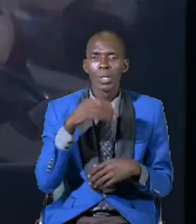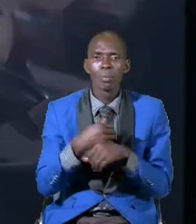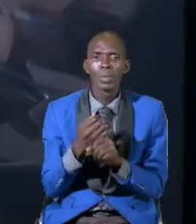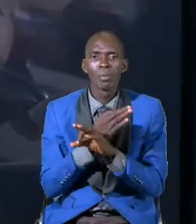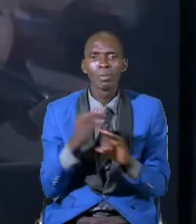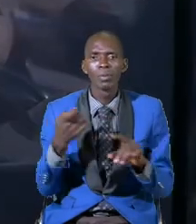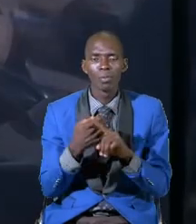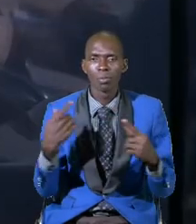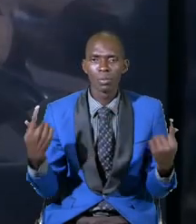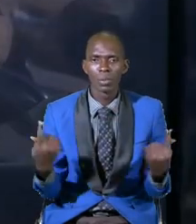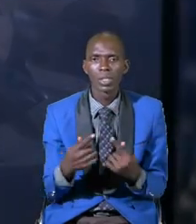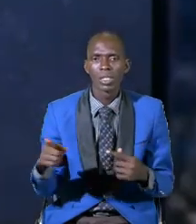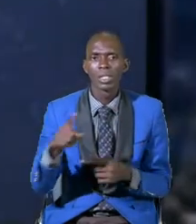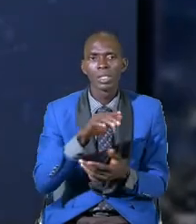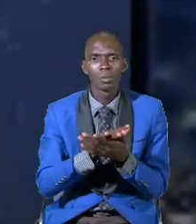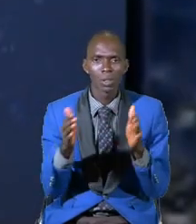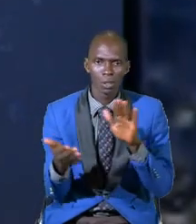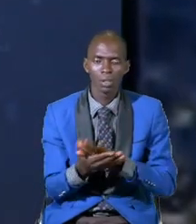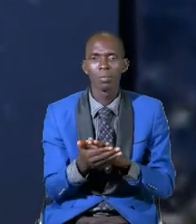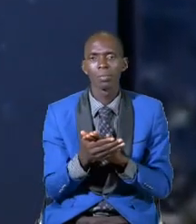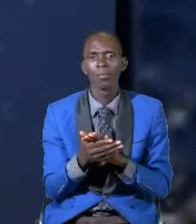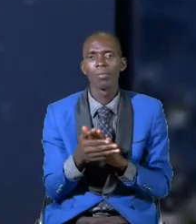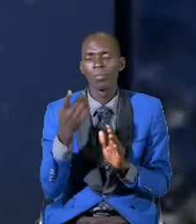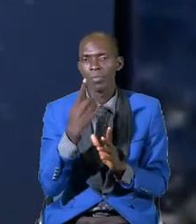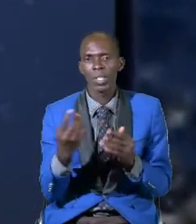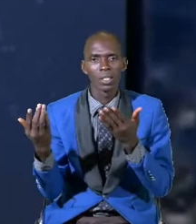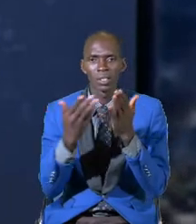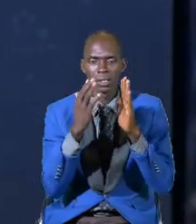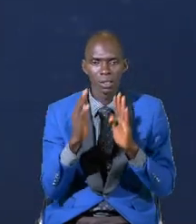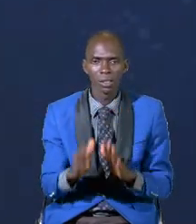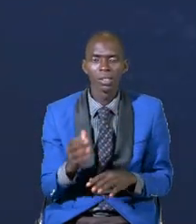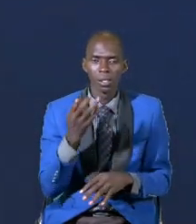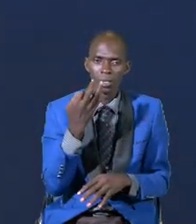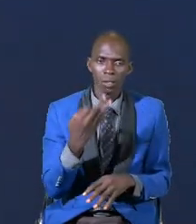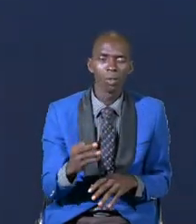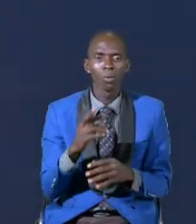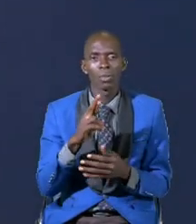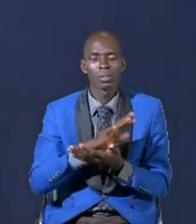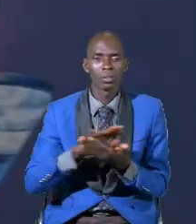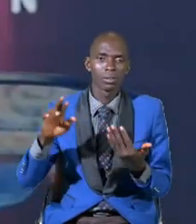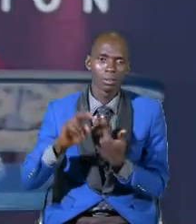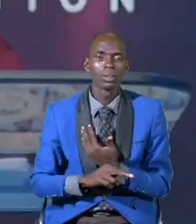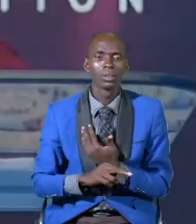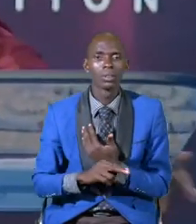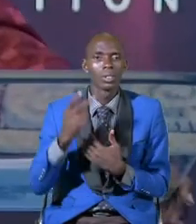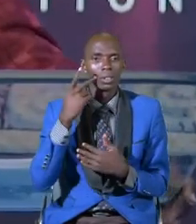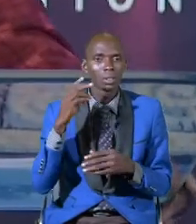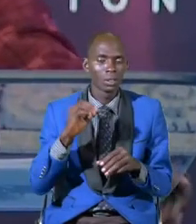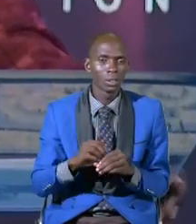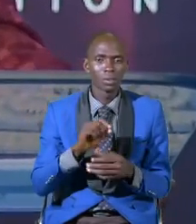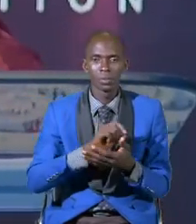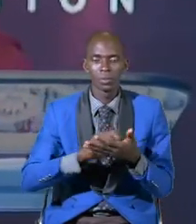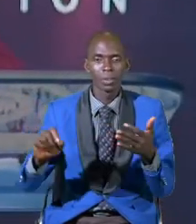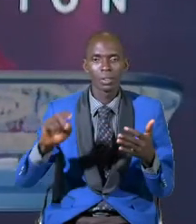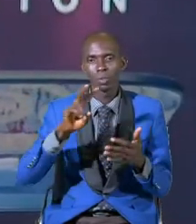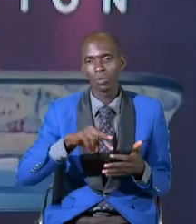ye became the servants of righteousness. Look at verse 22